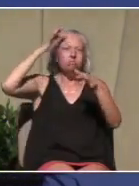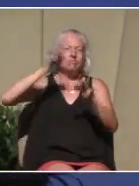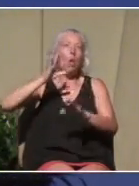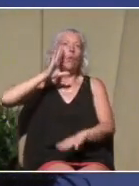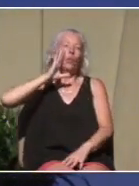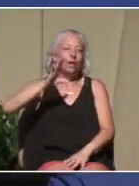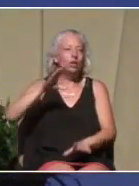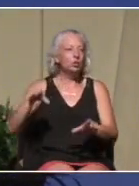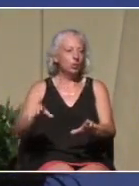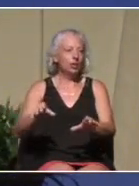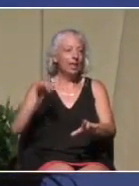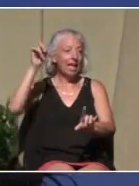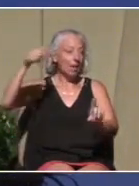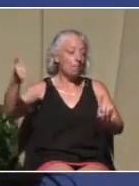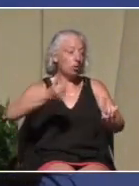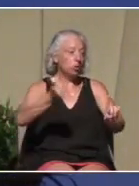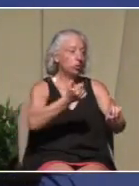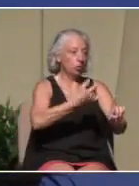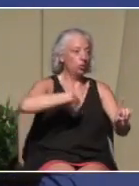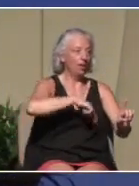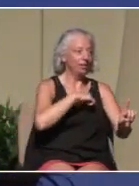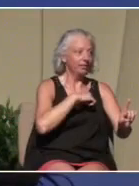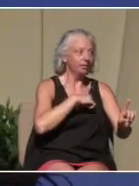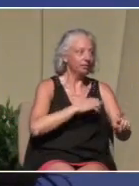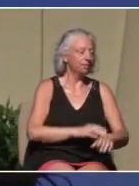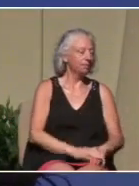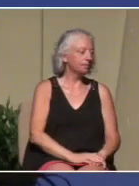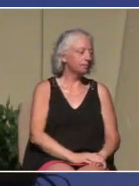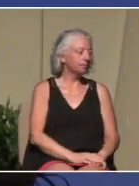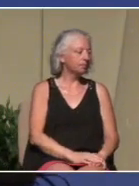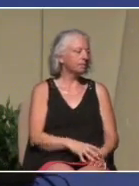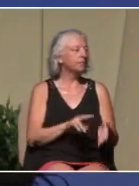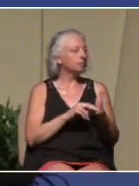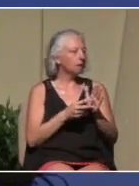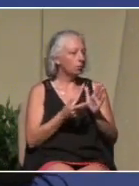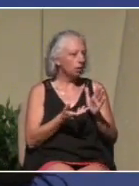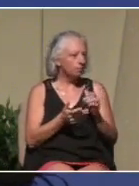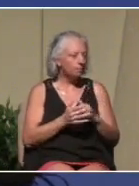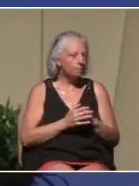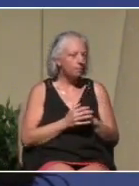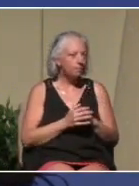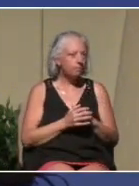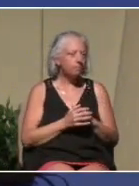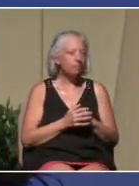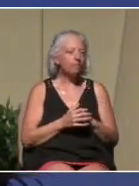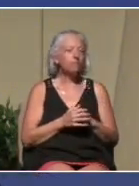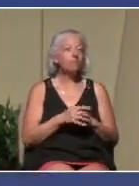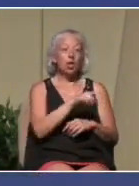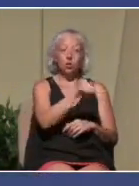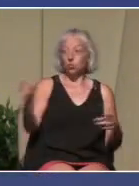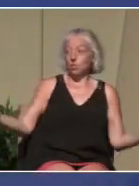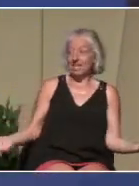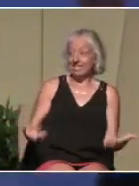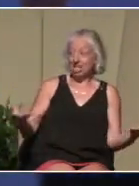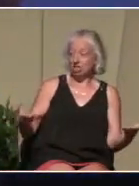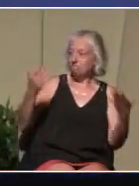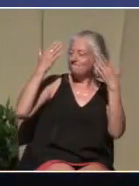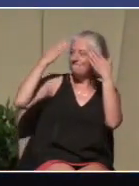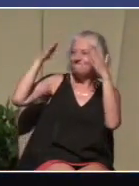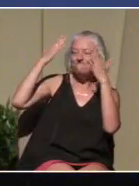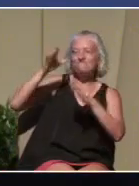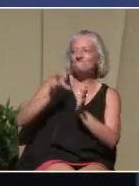love. And what that means is this. If you're here today and you don't know Jesus,